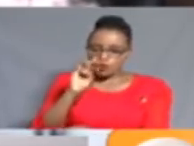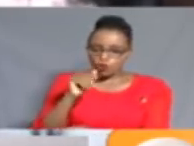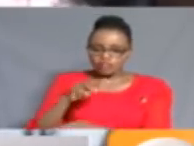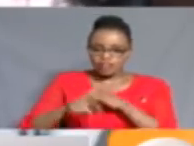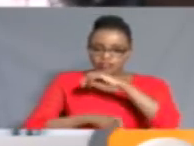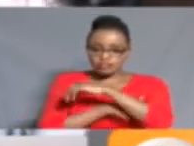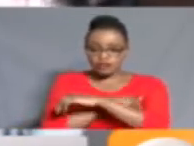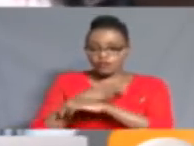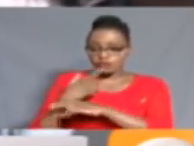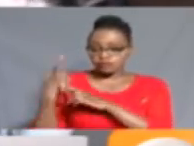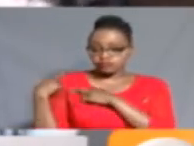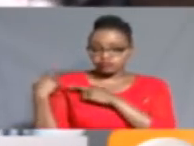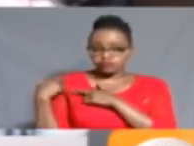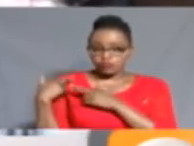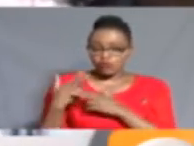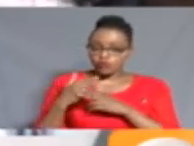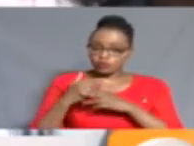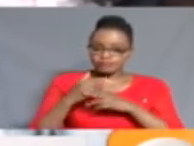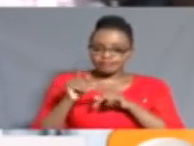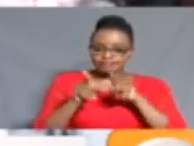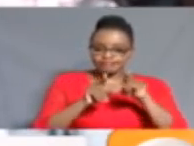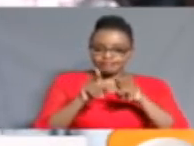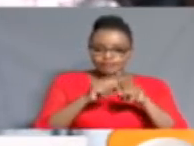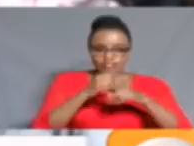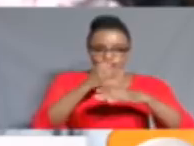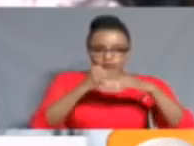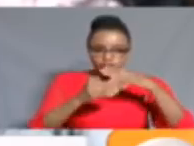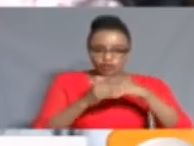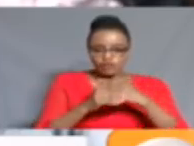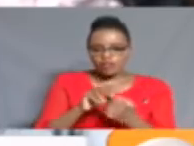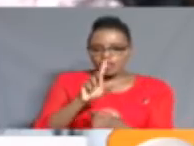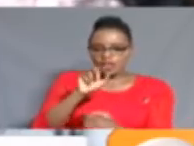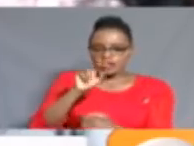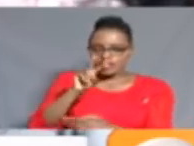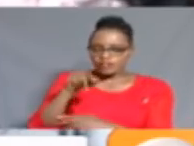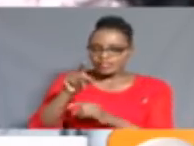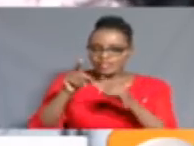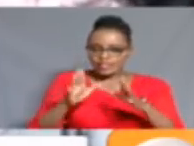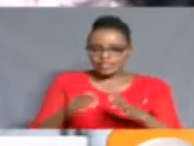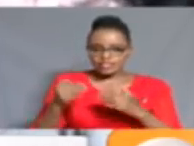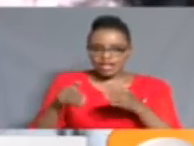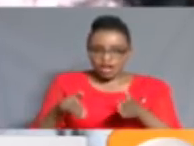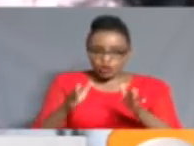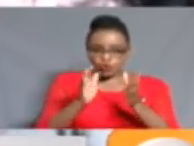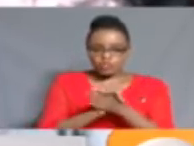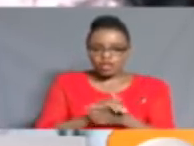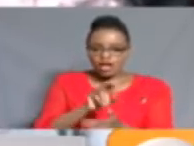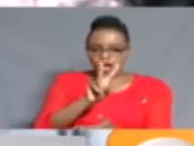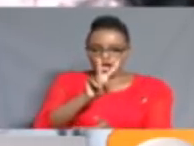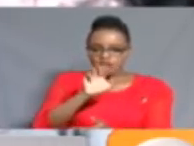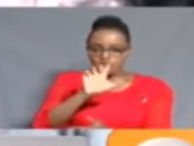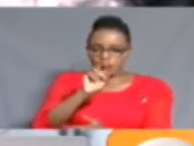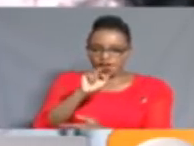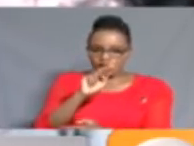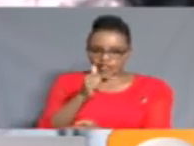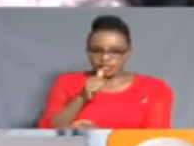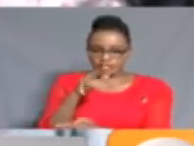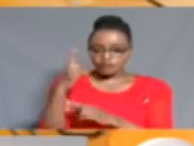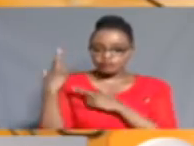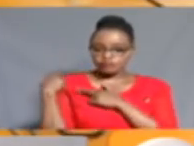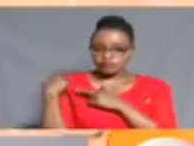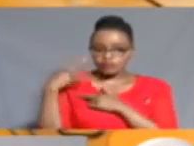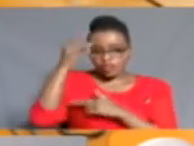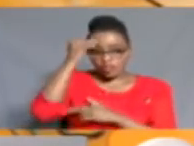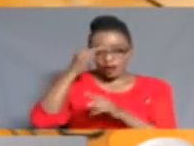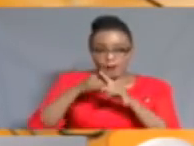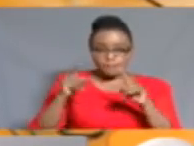Officer, Transport and Infrastructure. David Kemei, Director Roads. Valentine Chumo, CECM in charge of education.